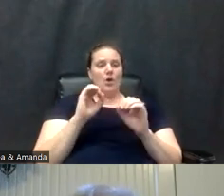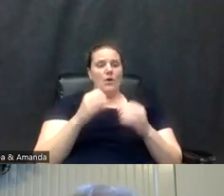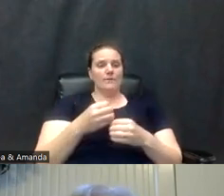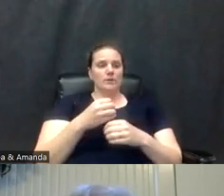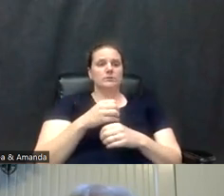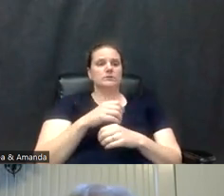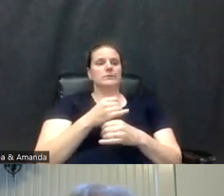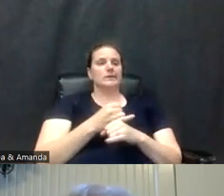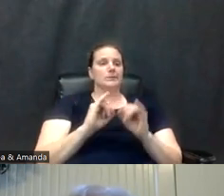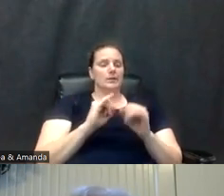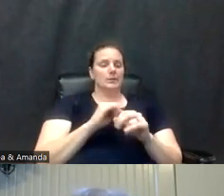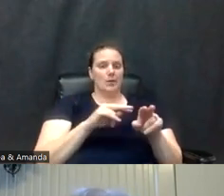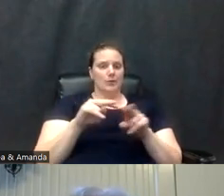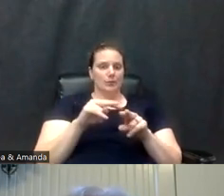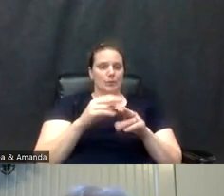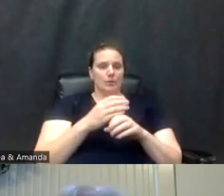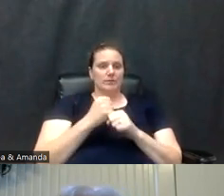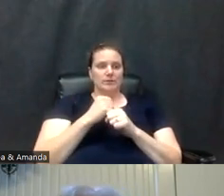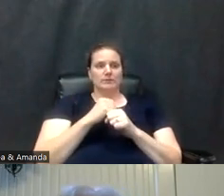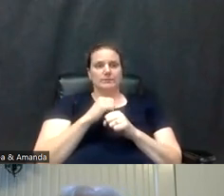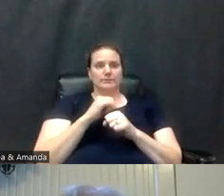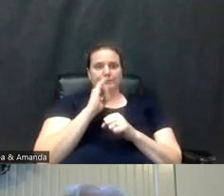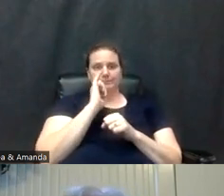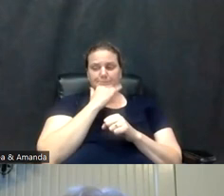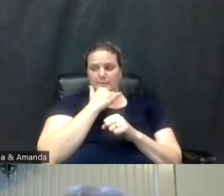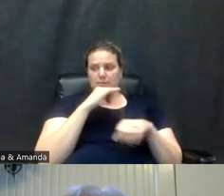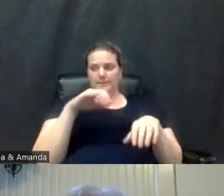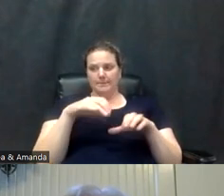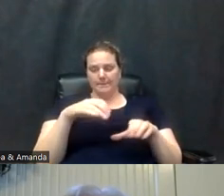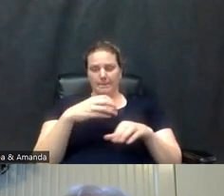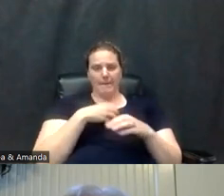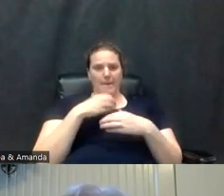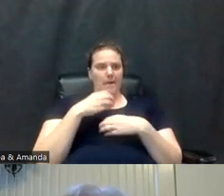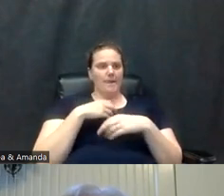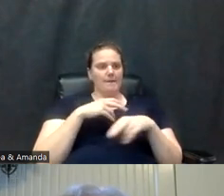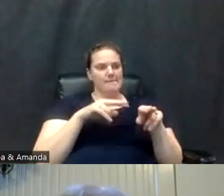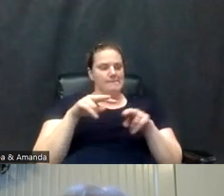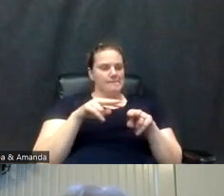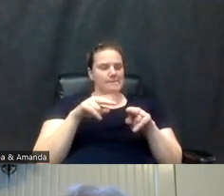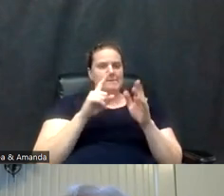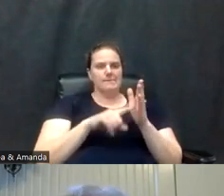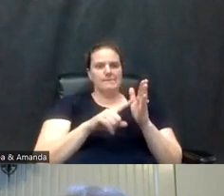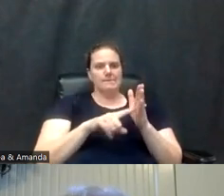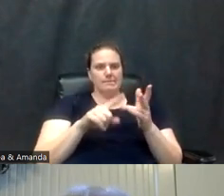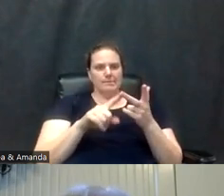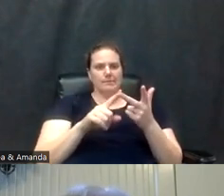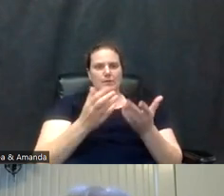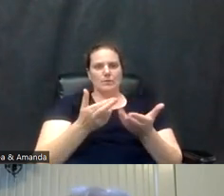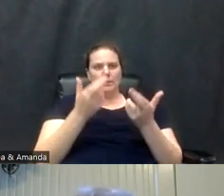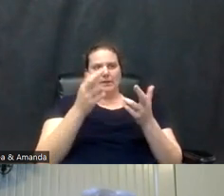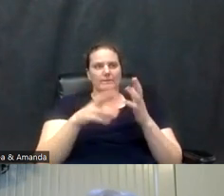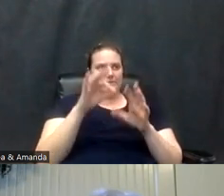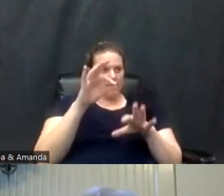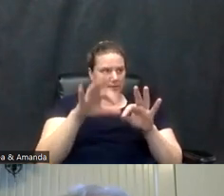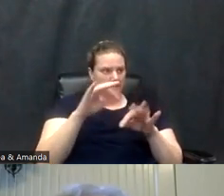Monitor. It receives misconduct complaints, monitors investigations, and may recommend findings and